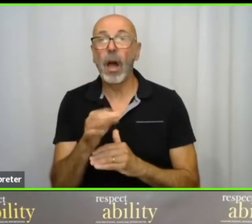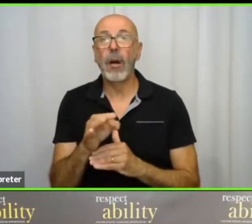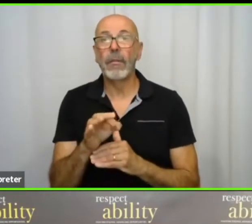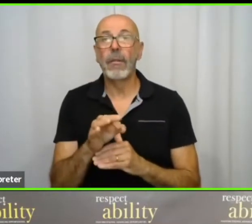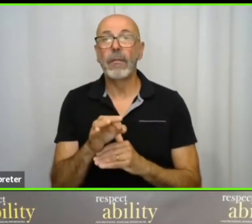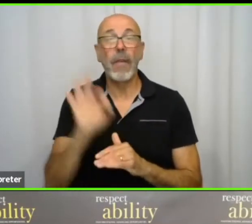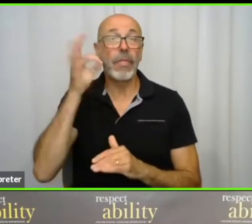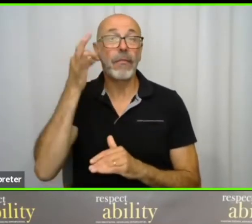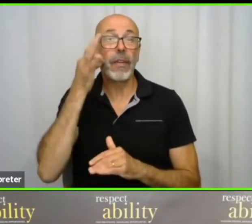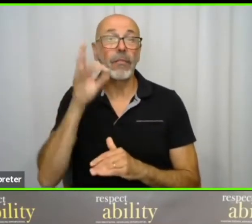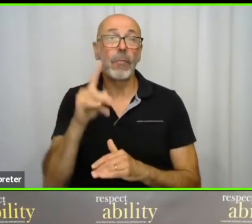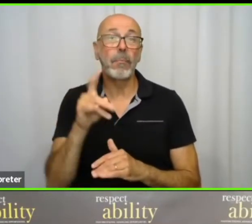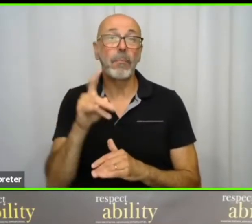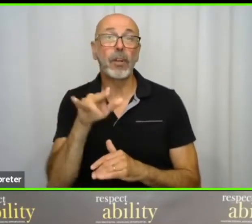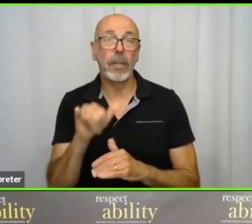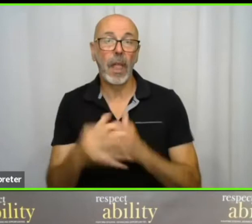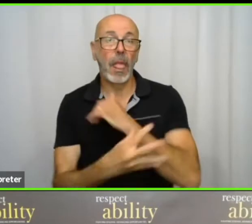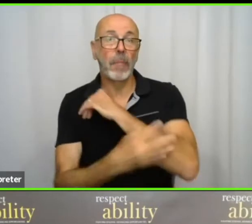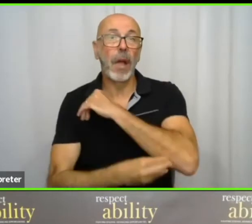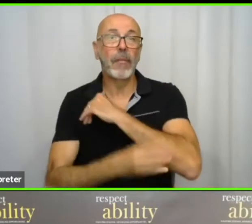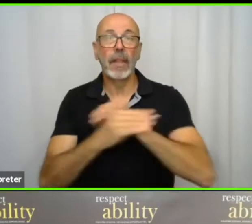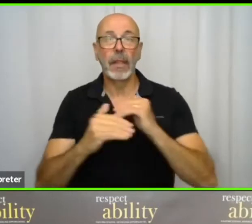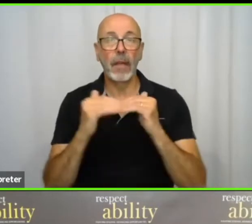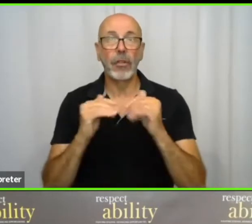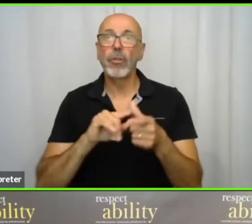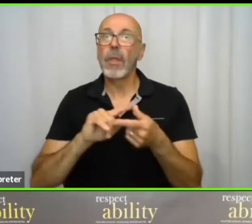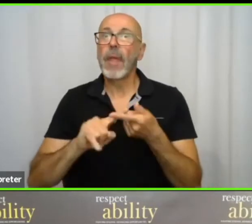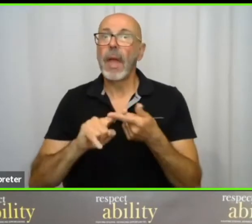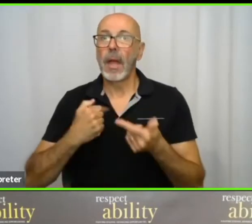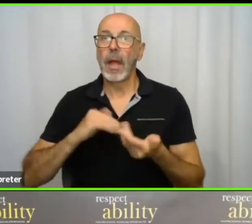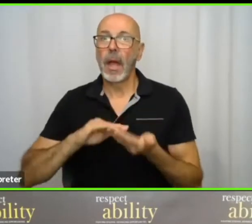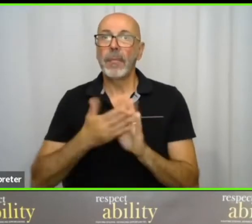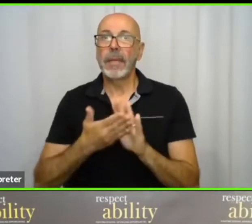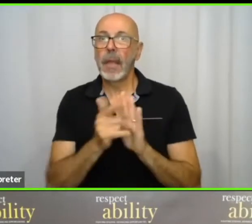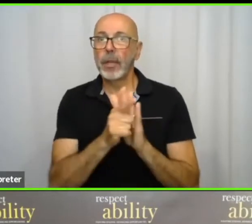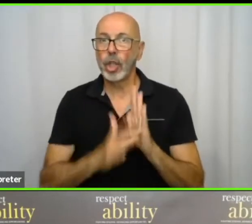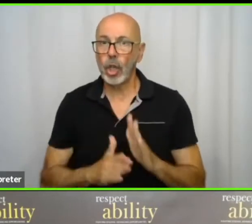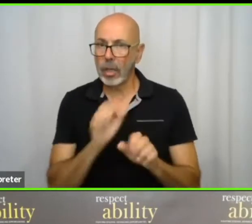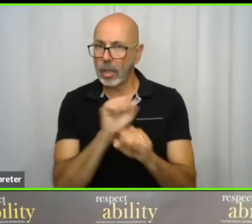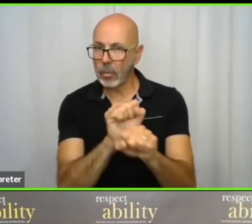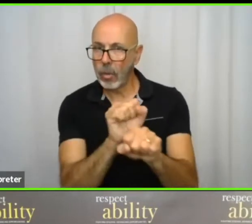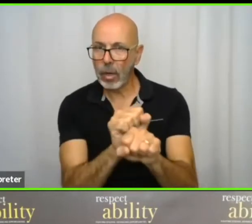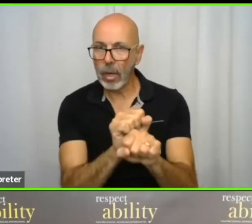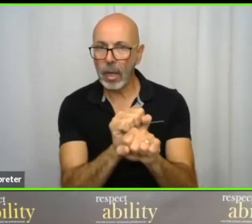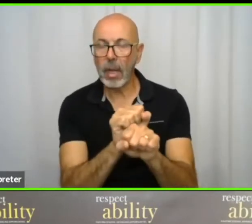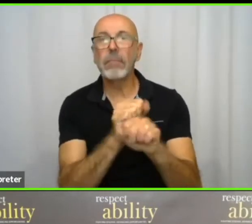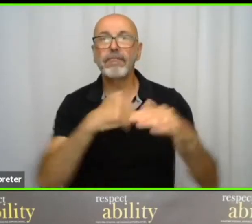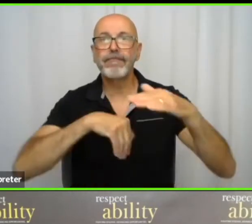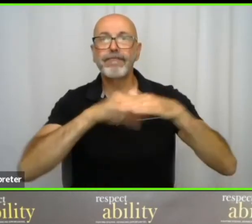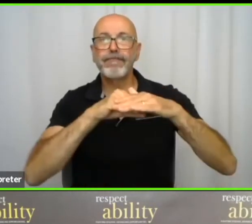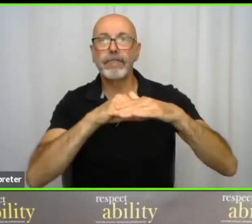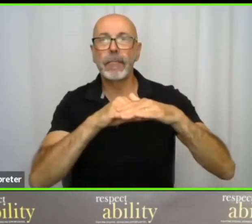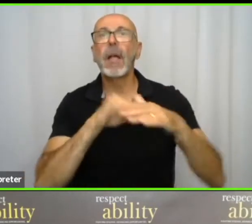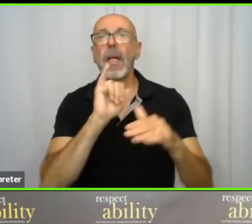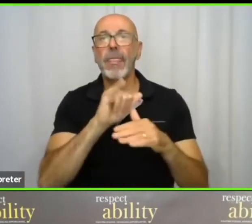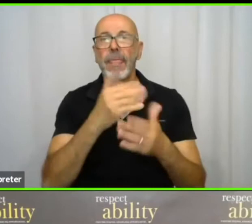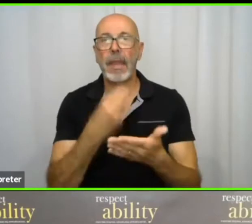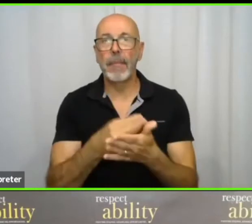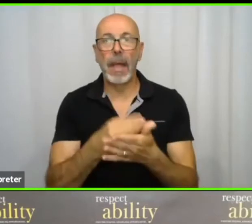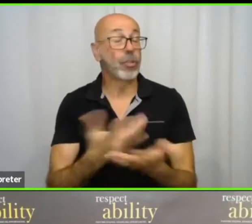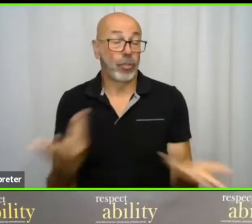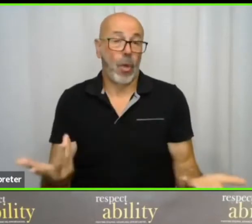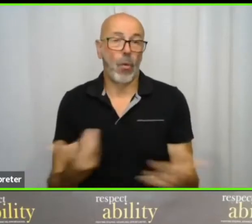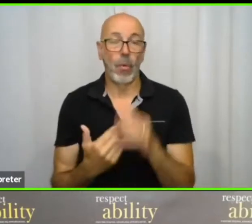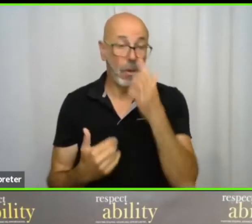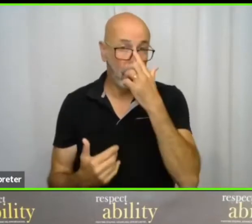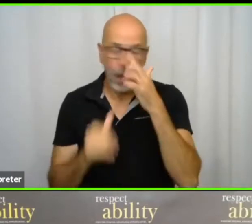the second I became employed as an attorney back in 2013, I was capped at that amount. So I've not been able to take a